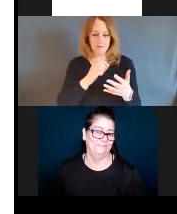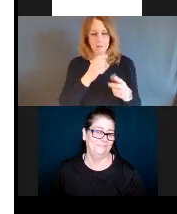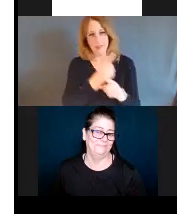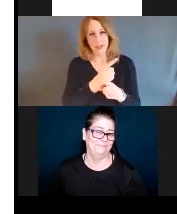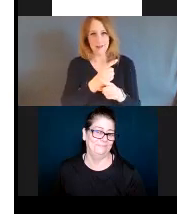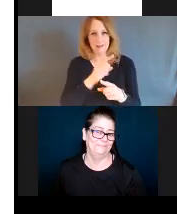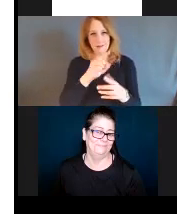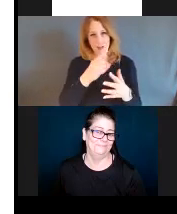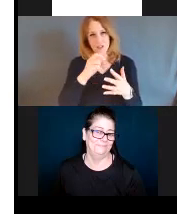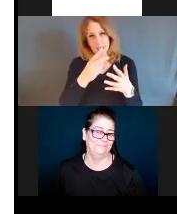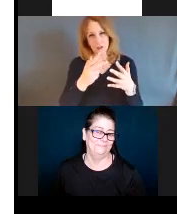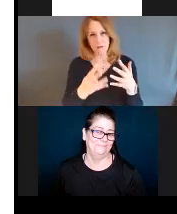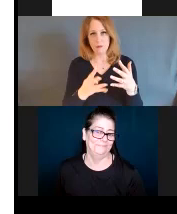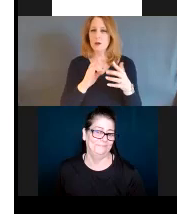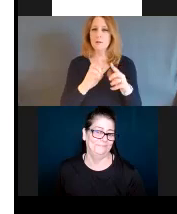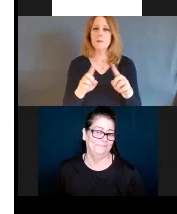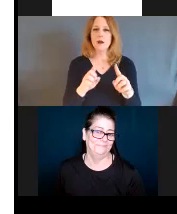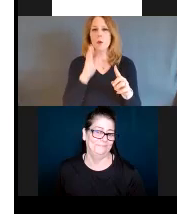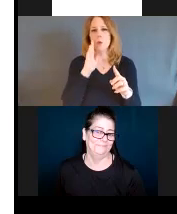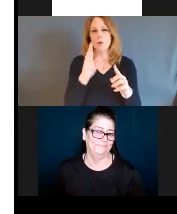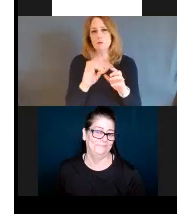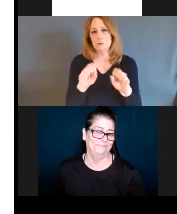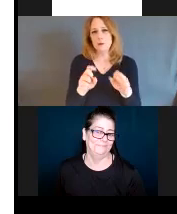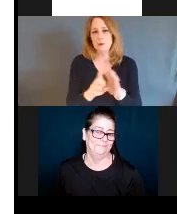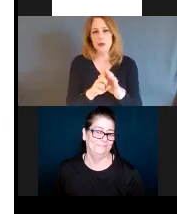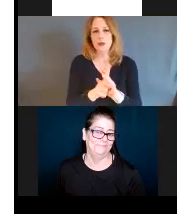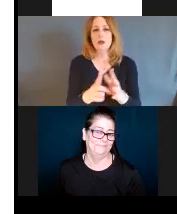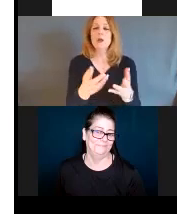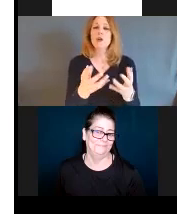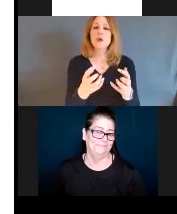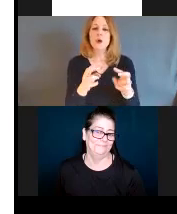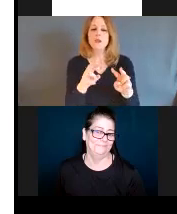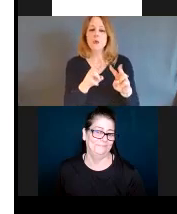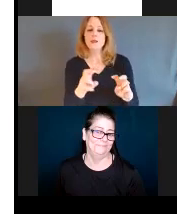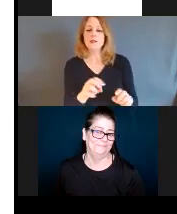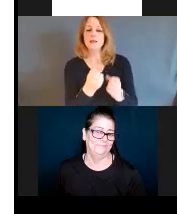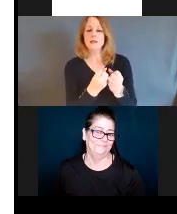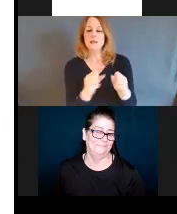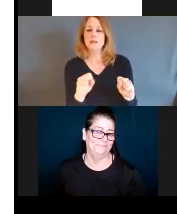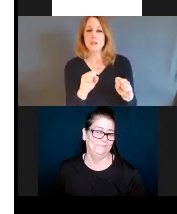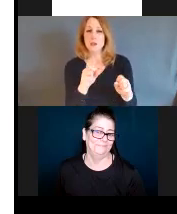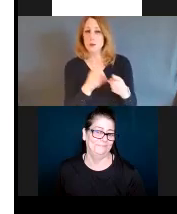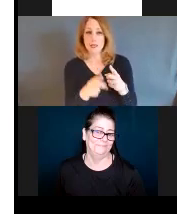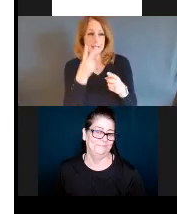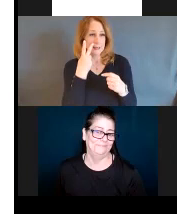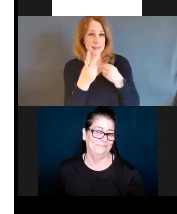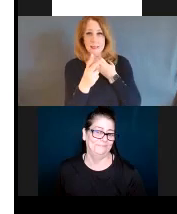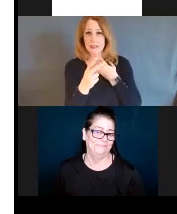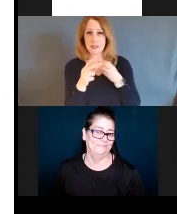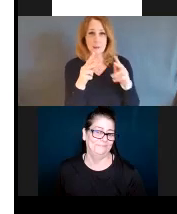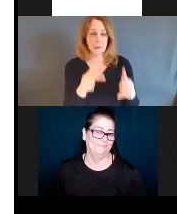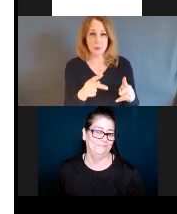kind of advocacy. You want to assess safety, especially since you may not be able to see or be in the same spot as that